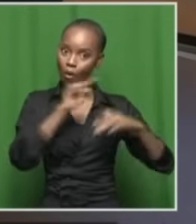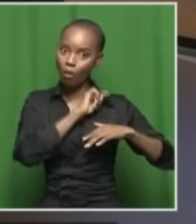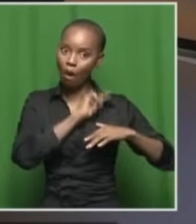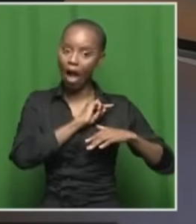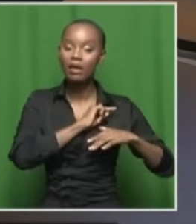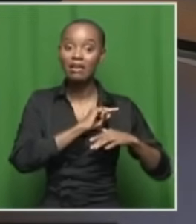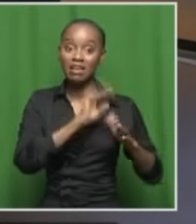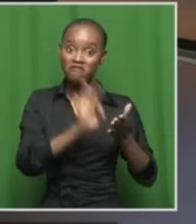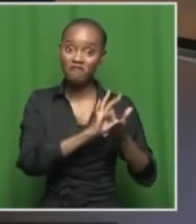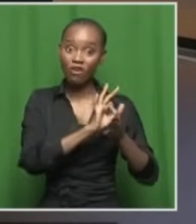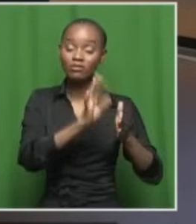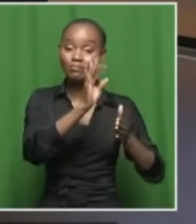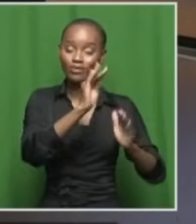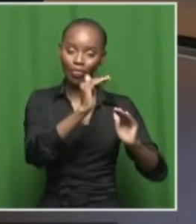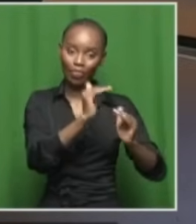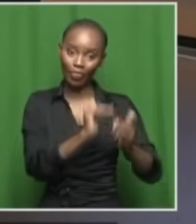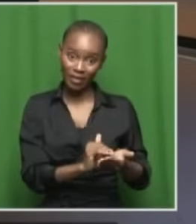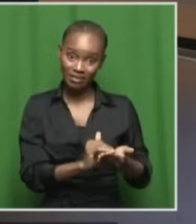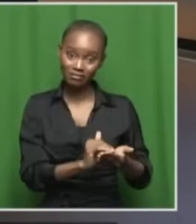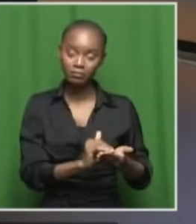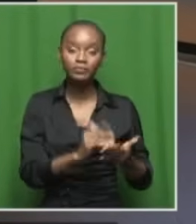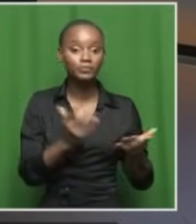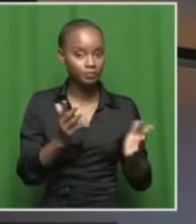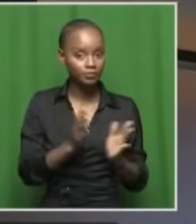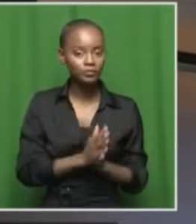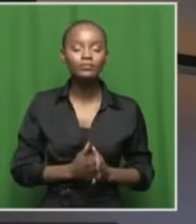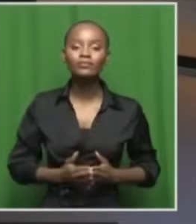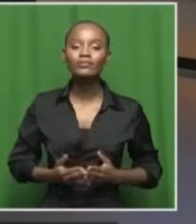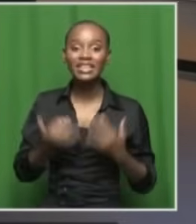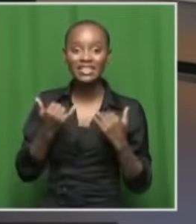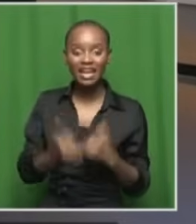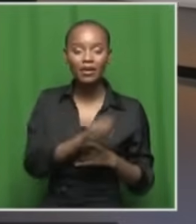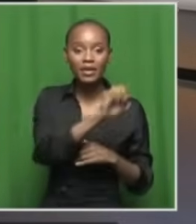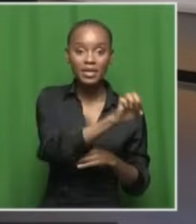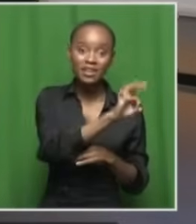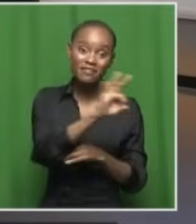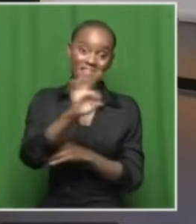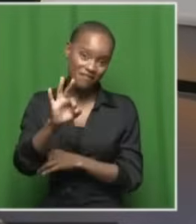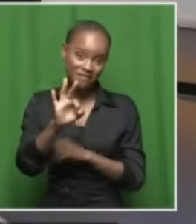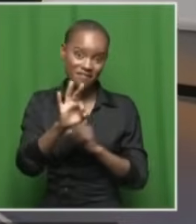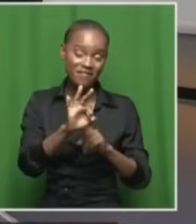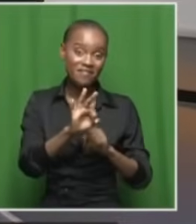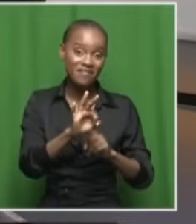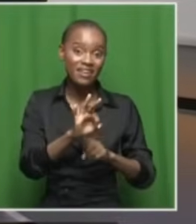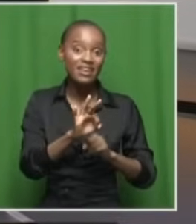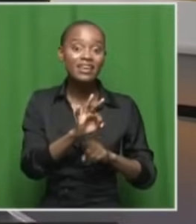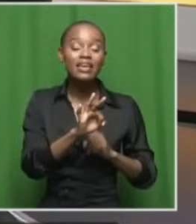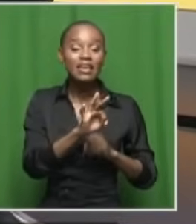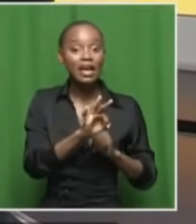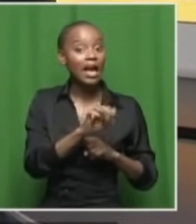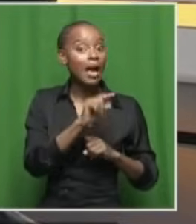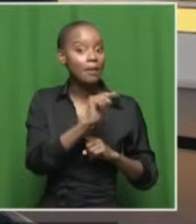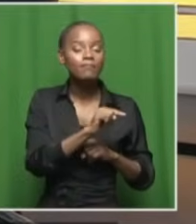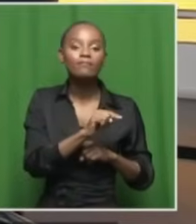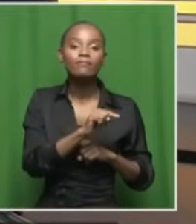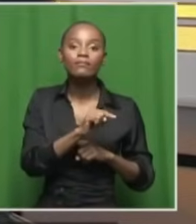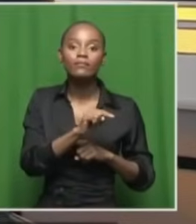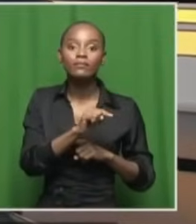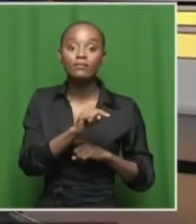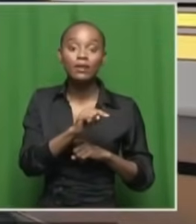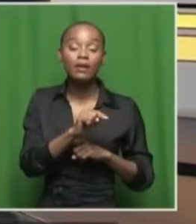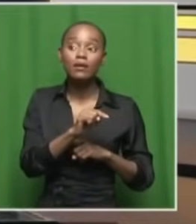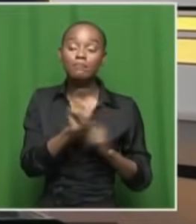votes that went to the EFF because of a disgruntlement with the Zuma issue in the ANC are now moving